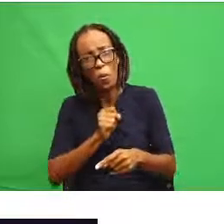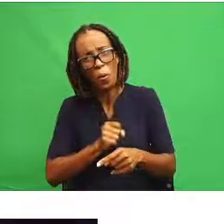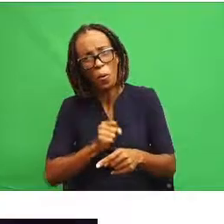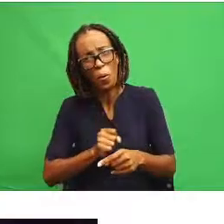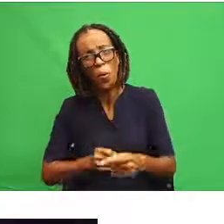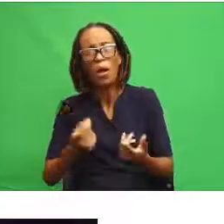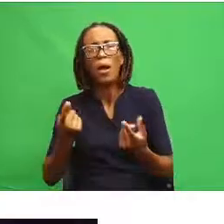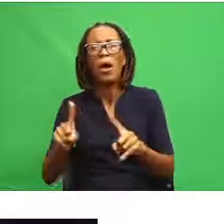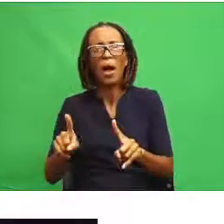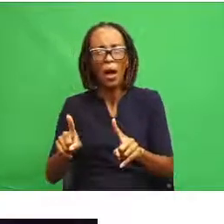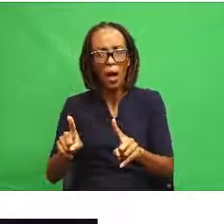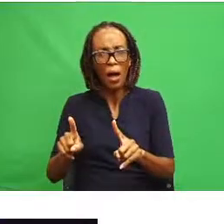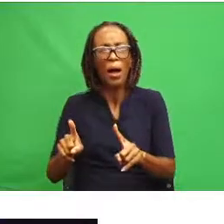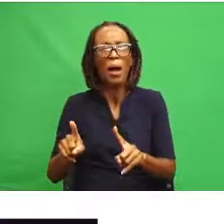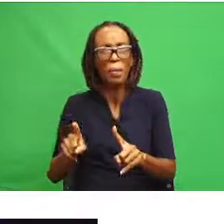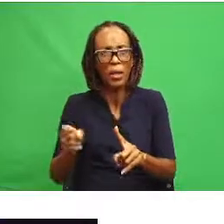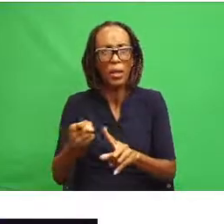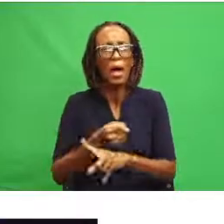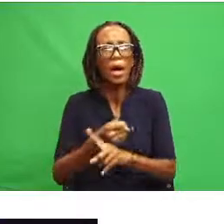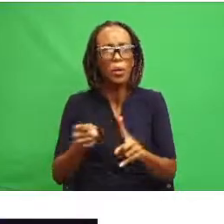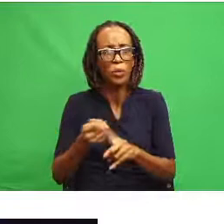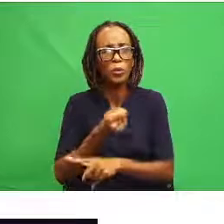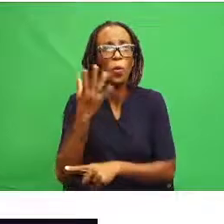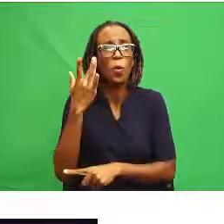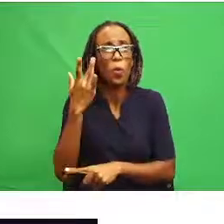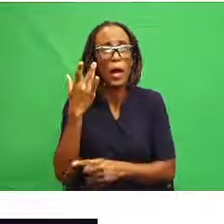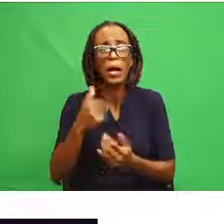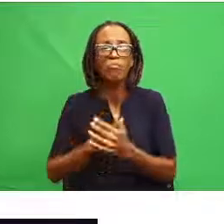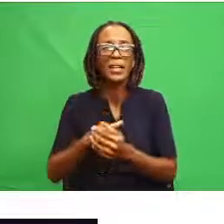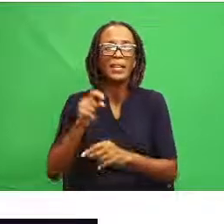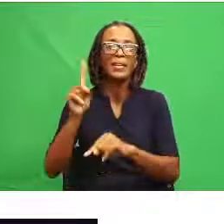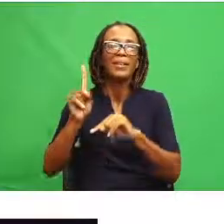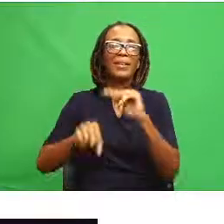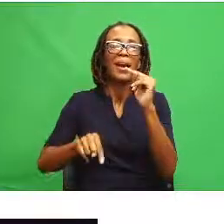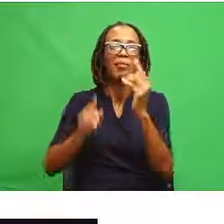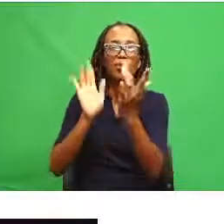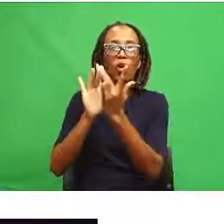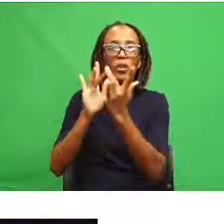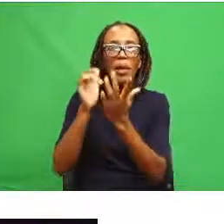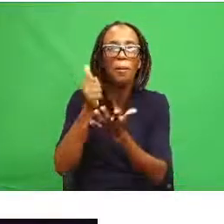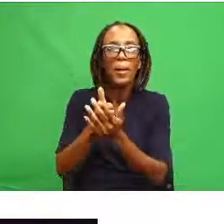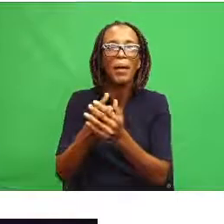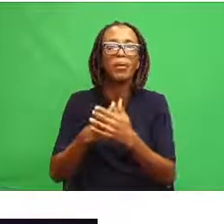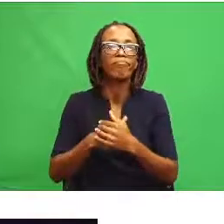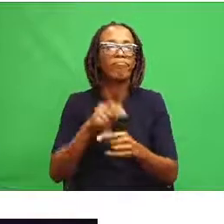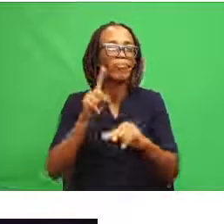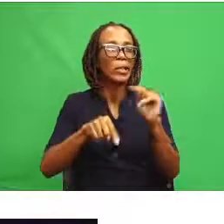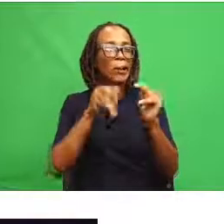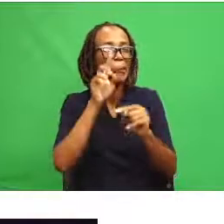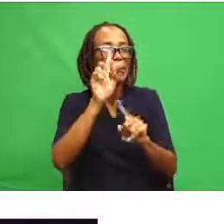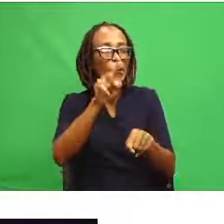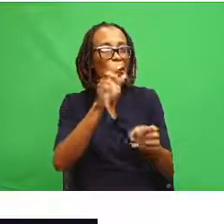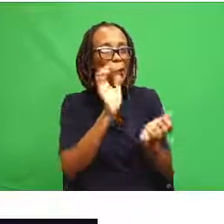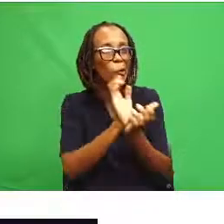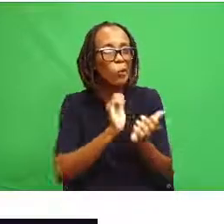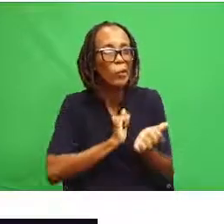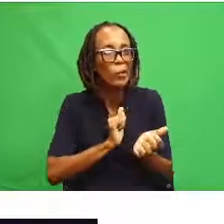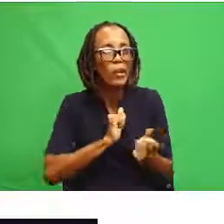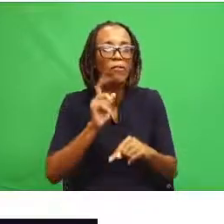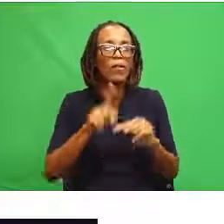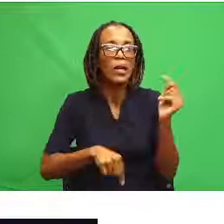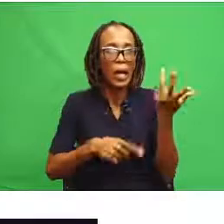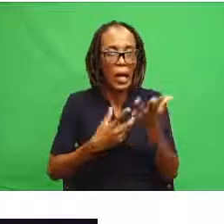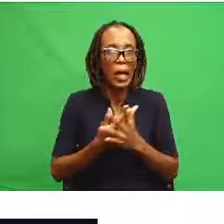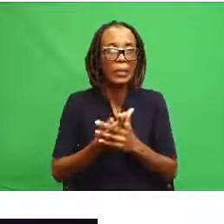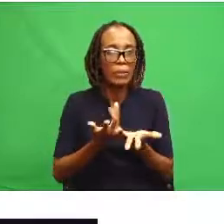their ability, possibly, to engage with the financial institutions and so on, and treat with the nuts